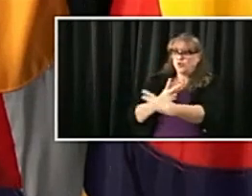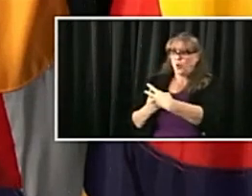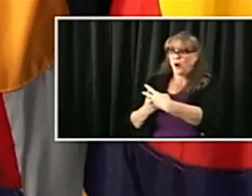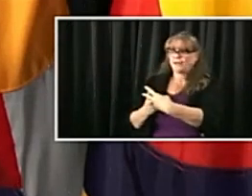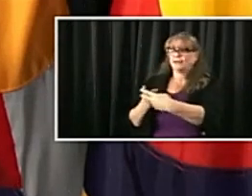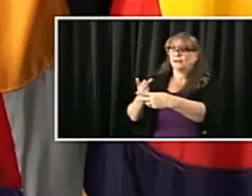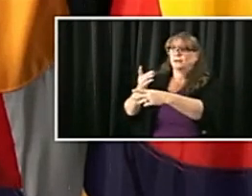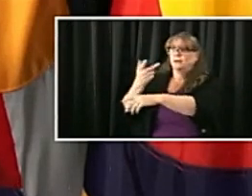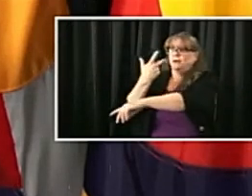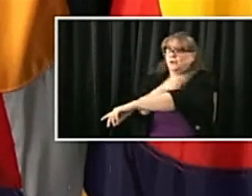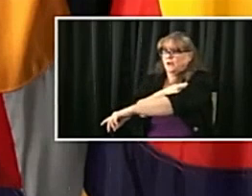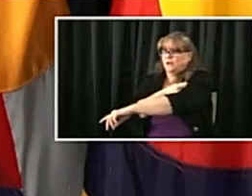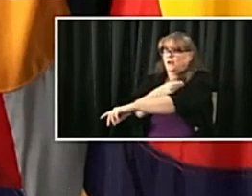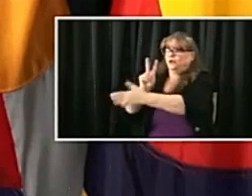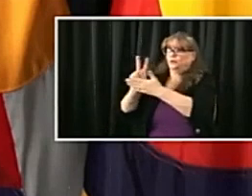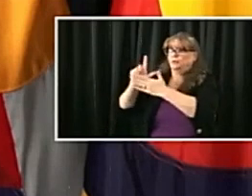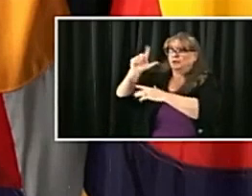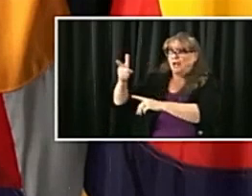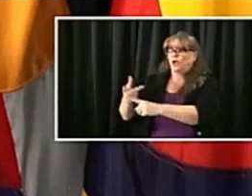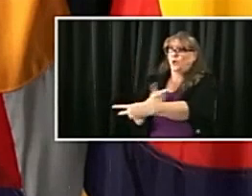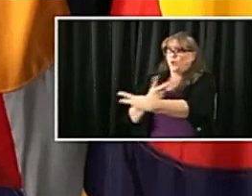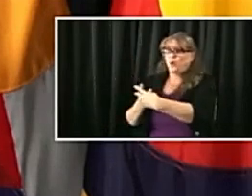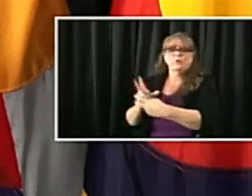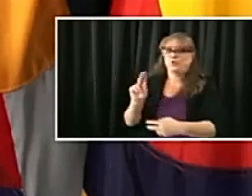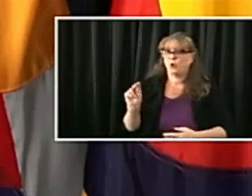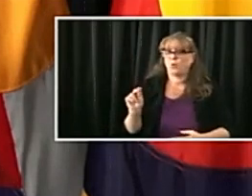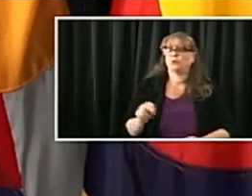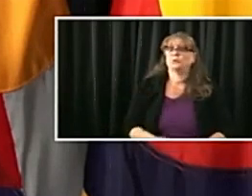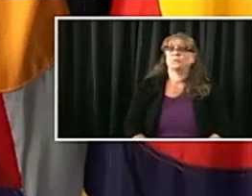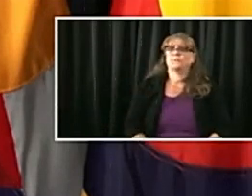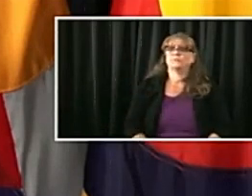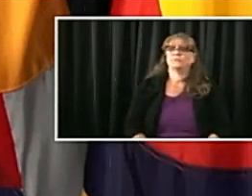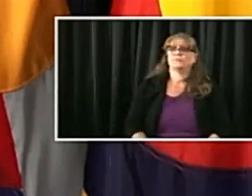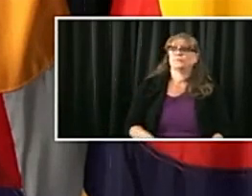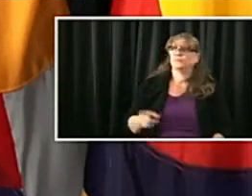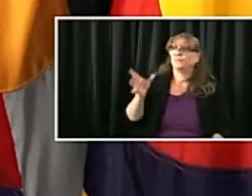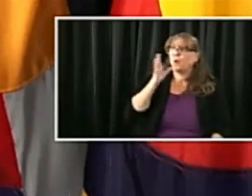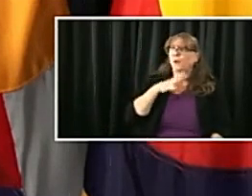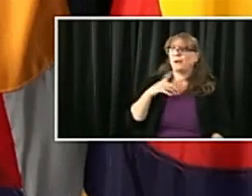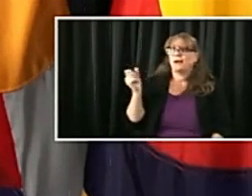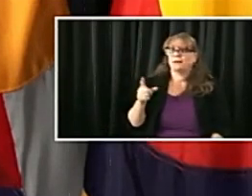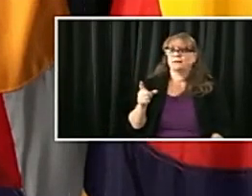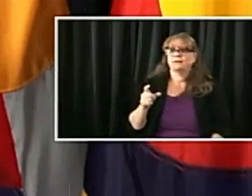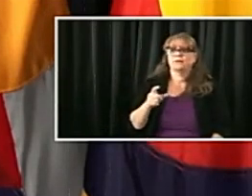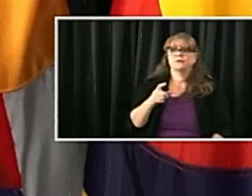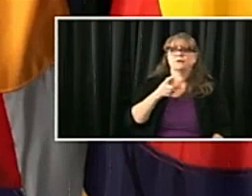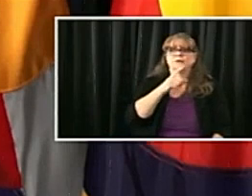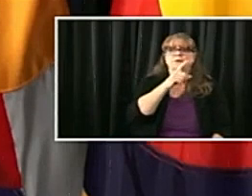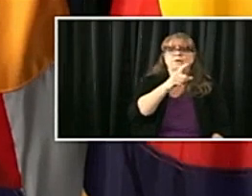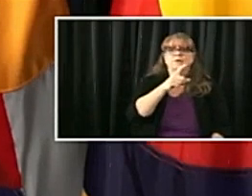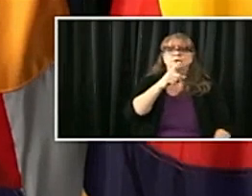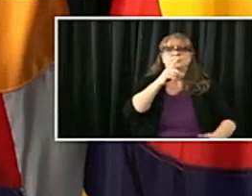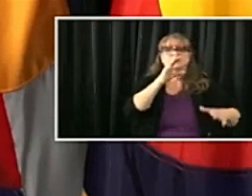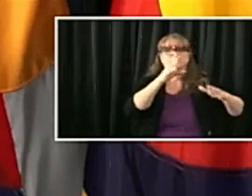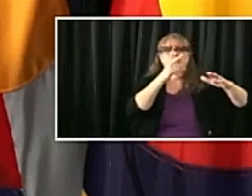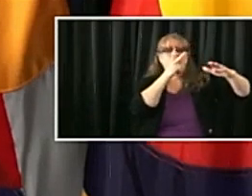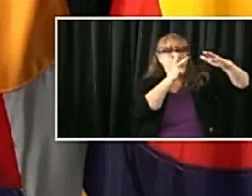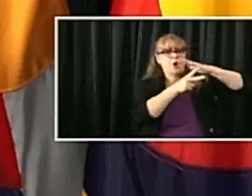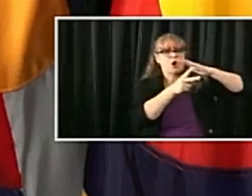When we look at that modeling data, how do you weigh, for example, this X number of percentage of people are vaccinated